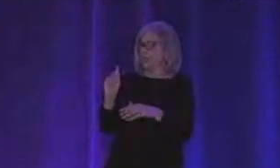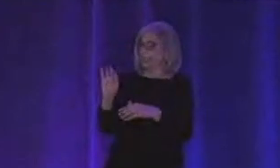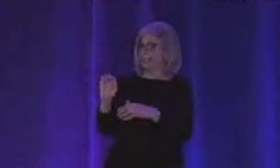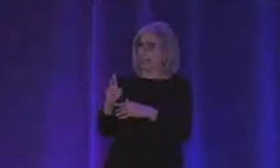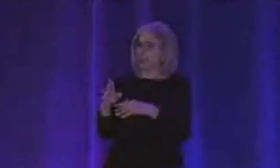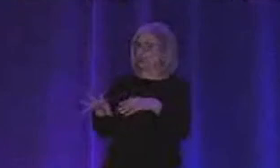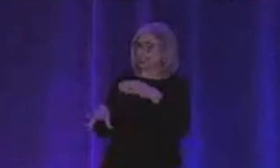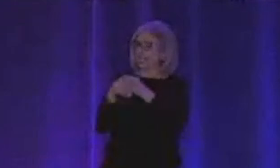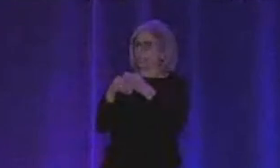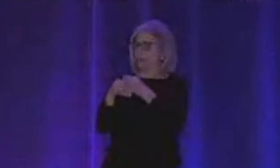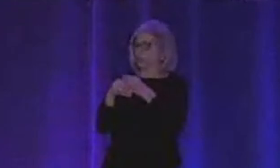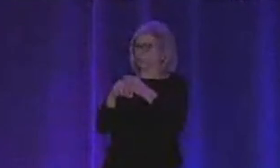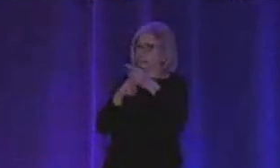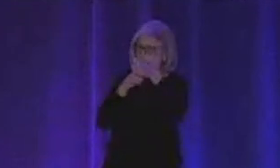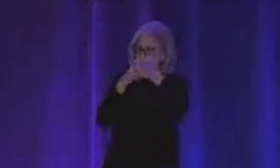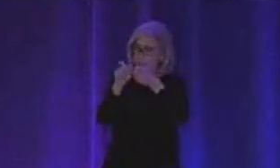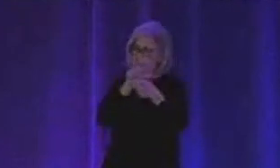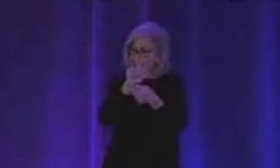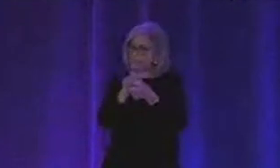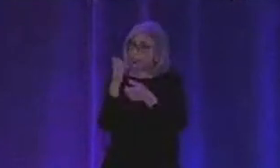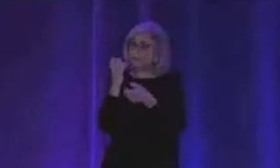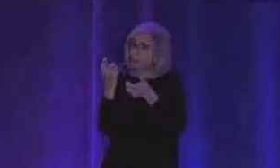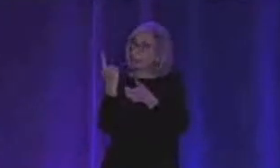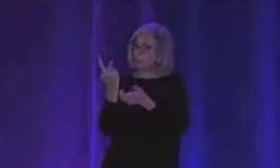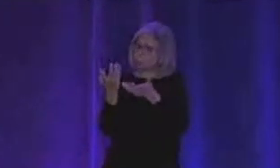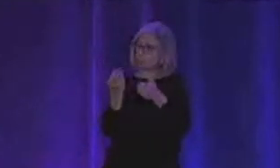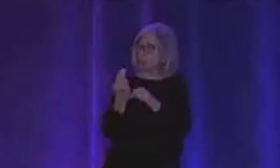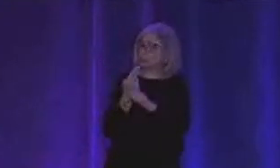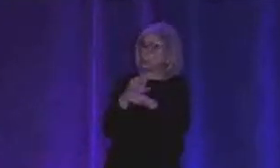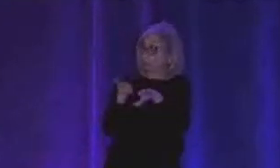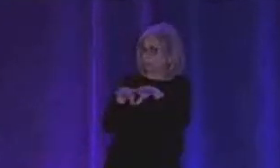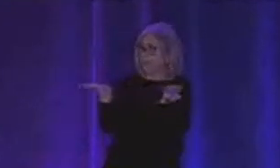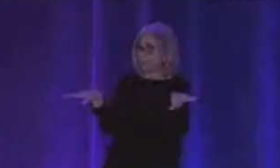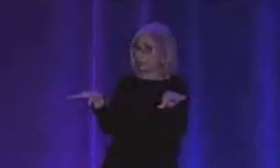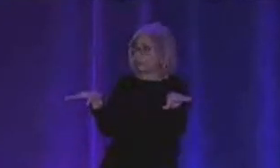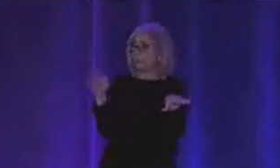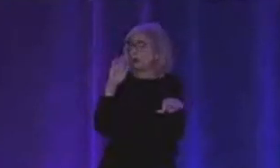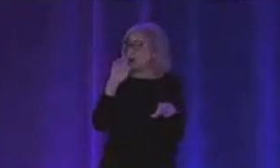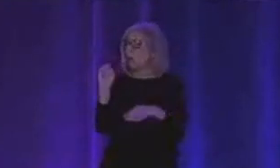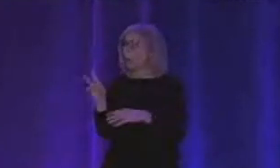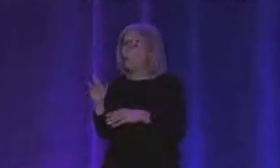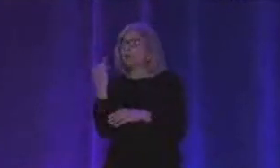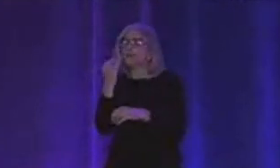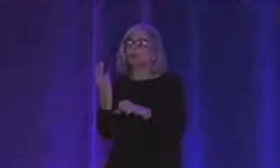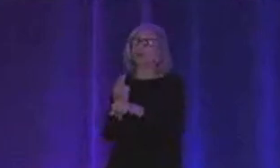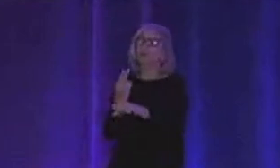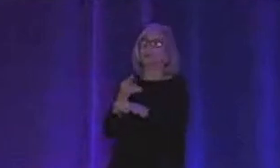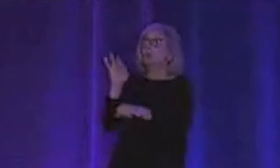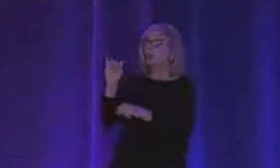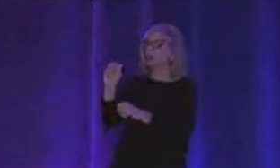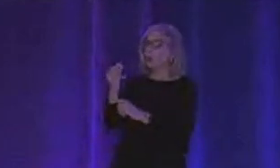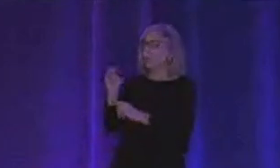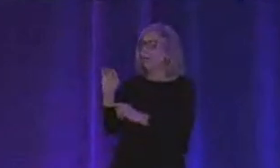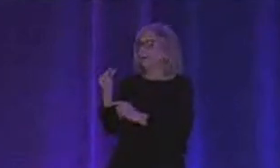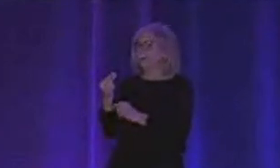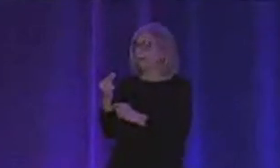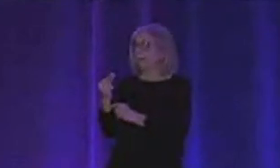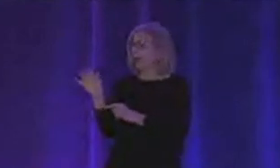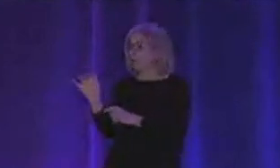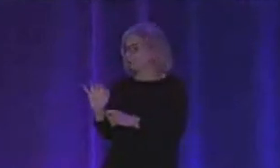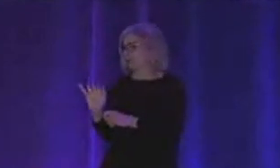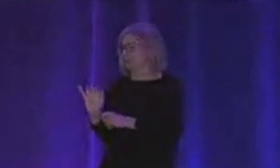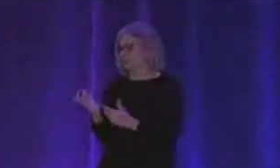this allows you to specify if you want to use only the platform authenticators or if you want to use roaming authenticators as